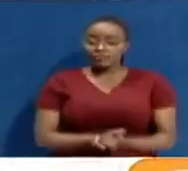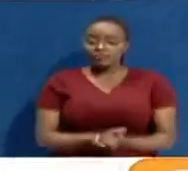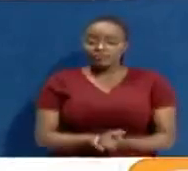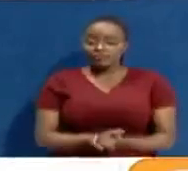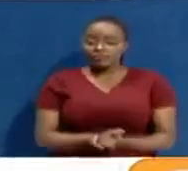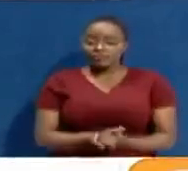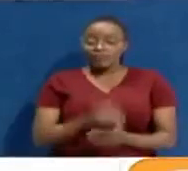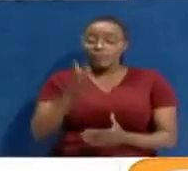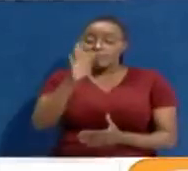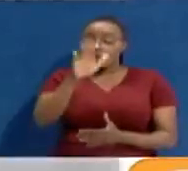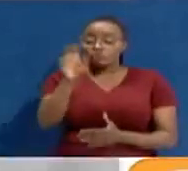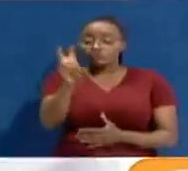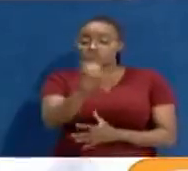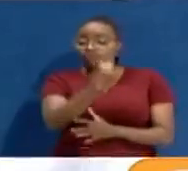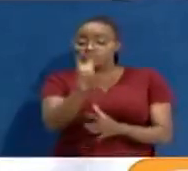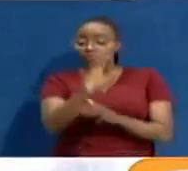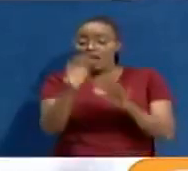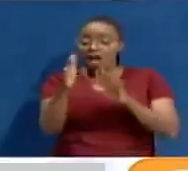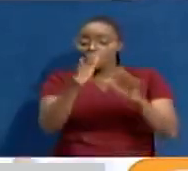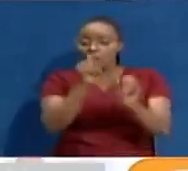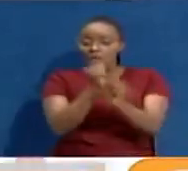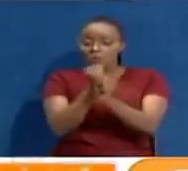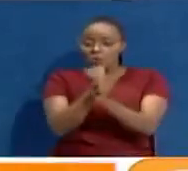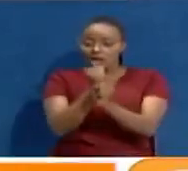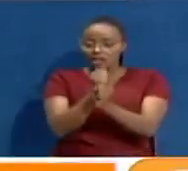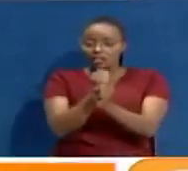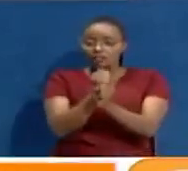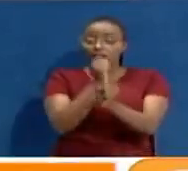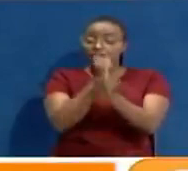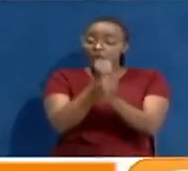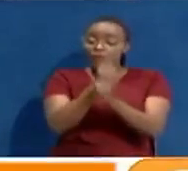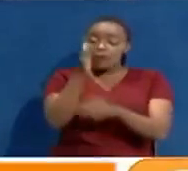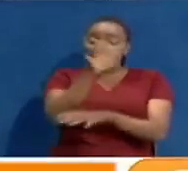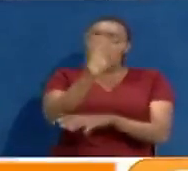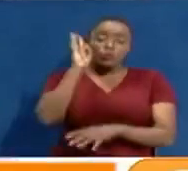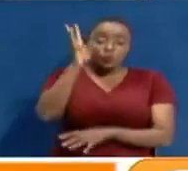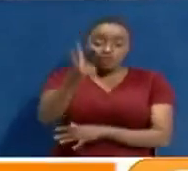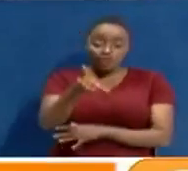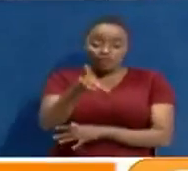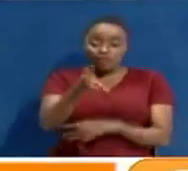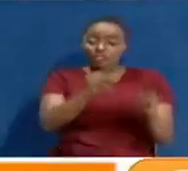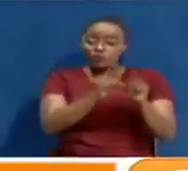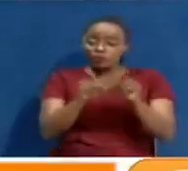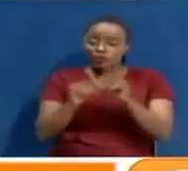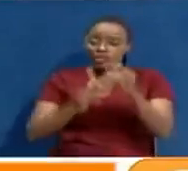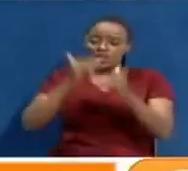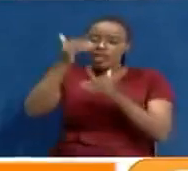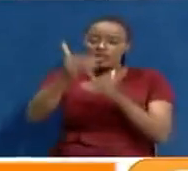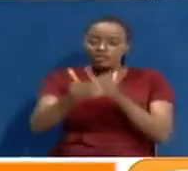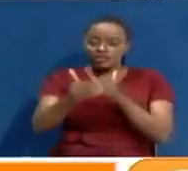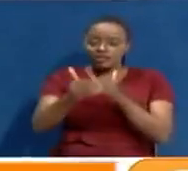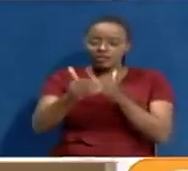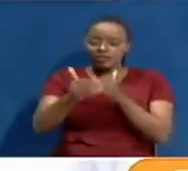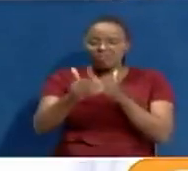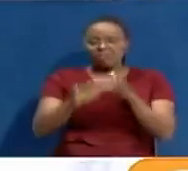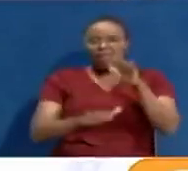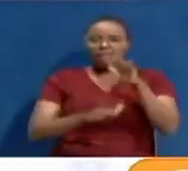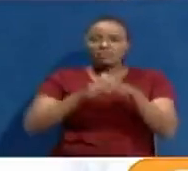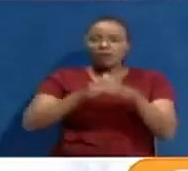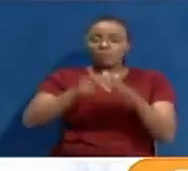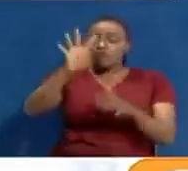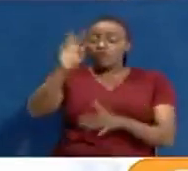2019. Now back on site, and work will resume, and that in the next